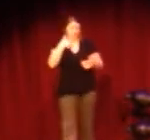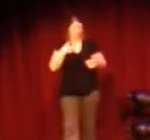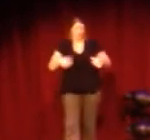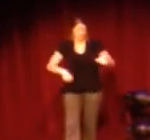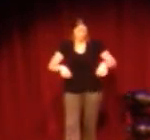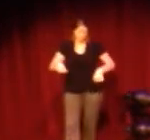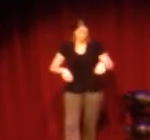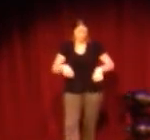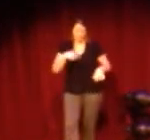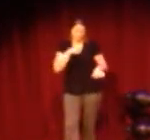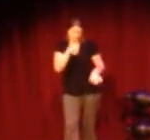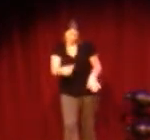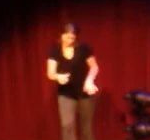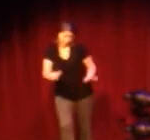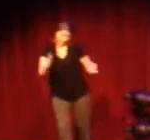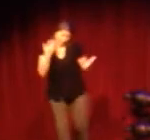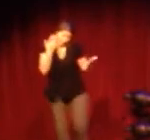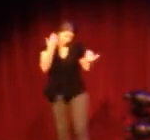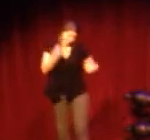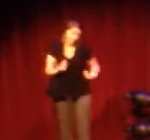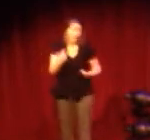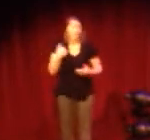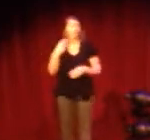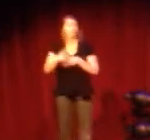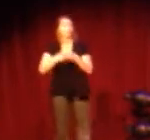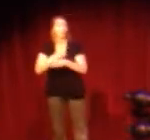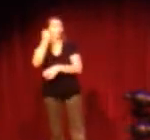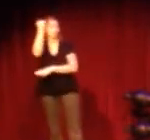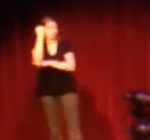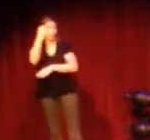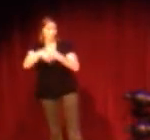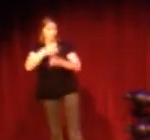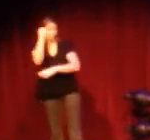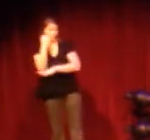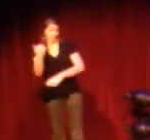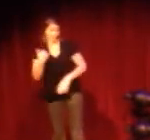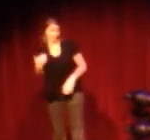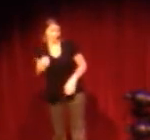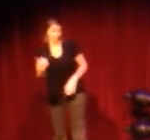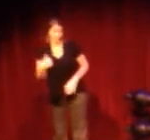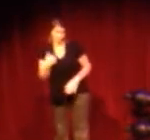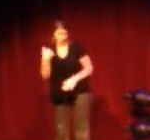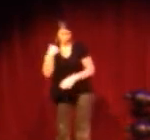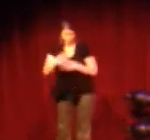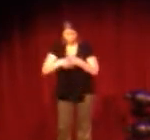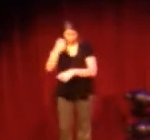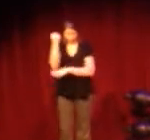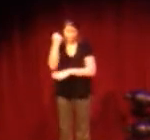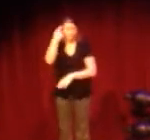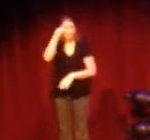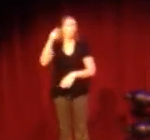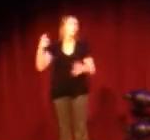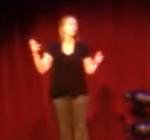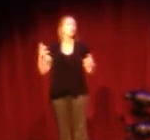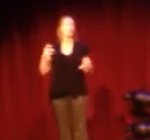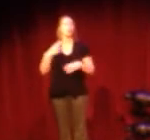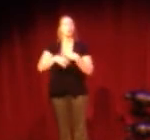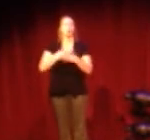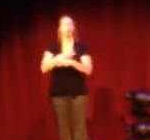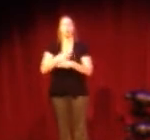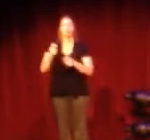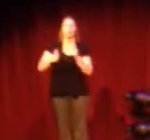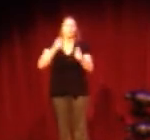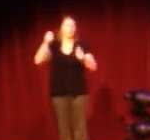going to be real. We have a world record, and we own a world record for leading the world's largest air